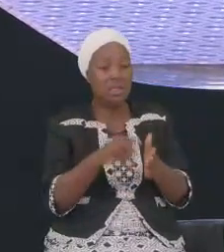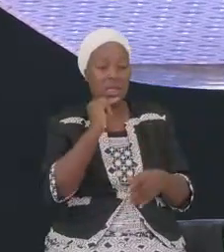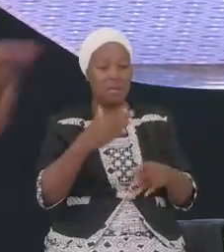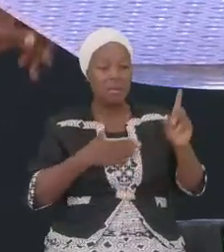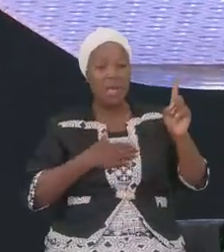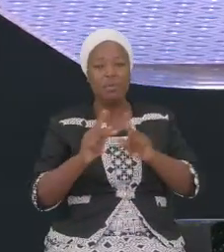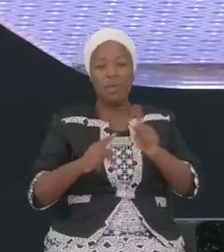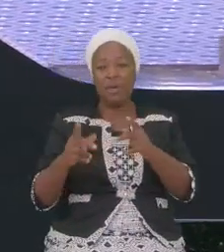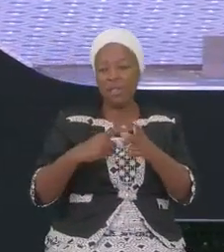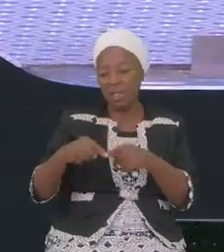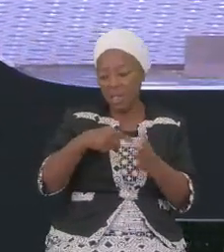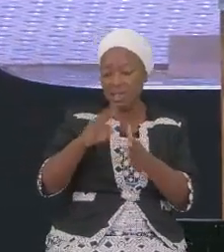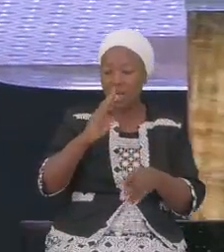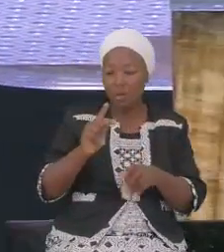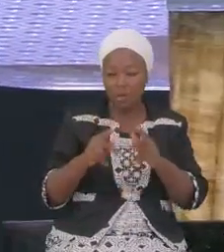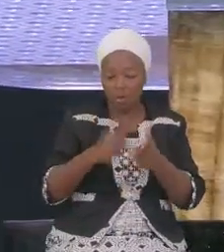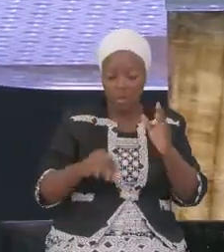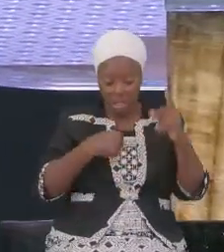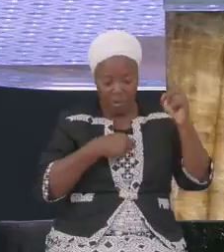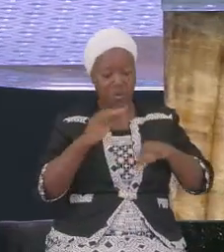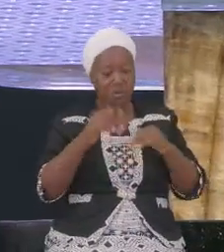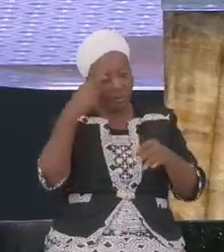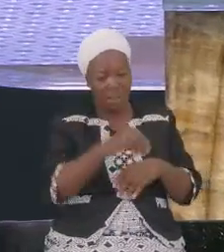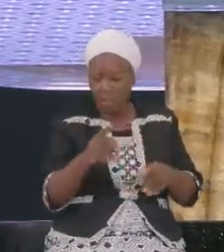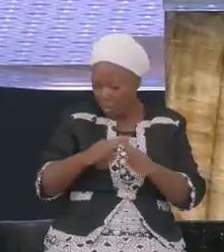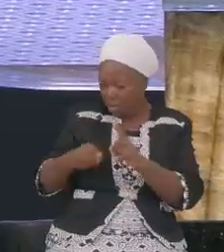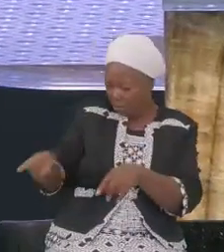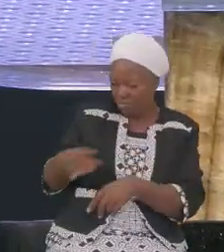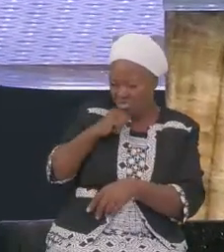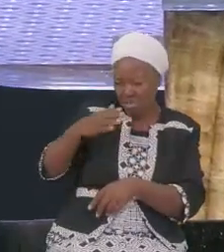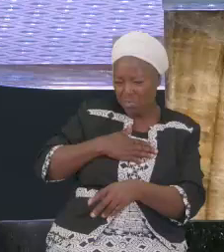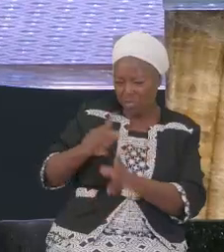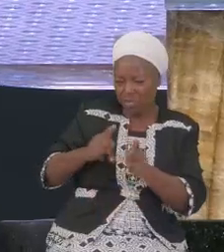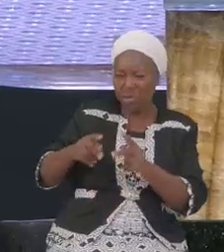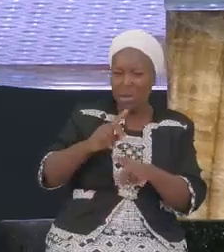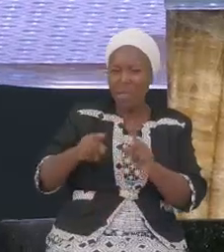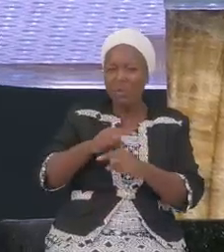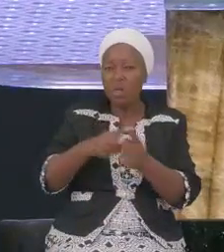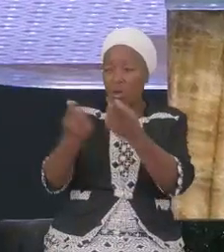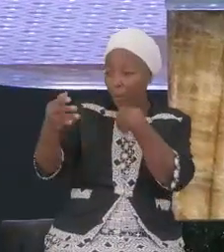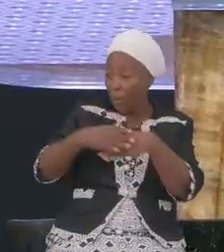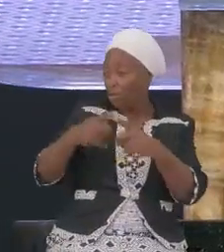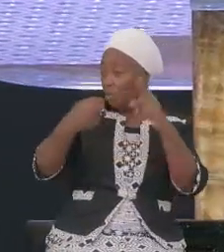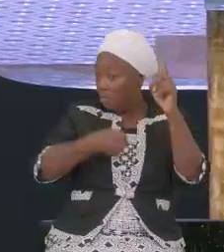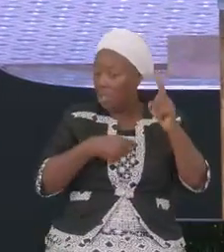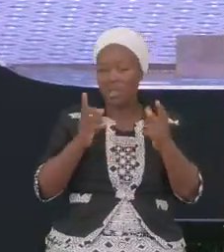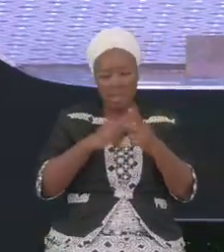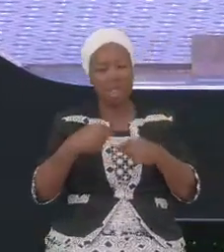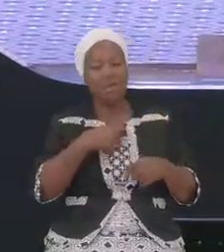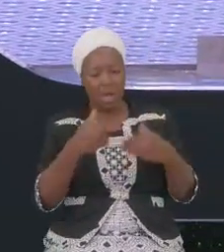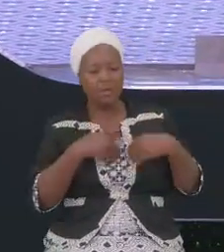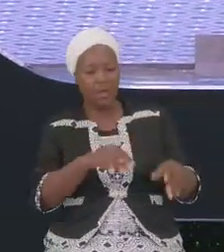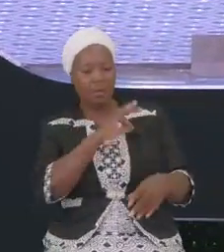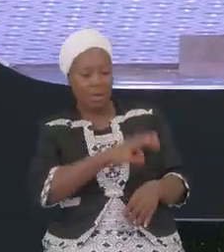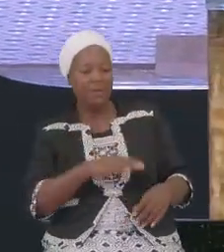I'll do for them. These are not my people. Well, when they come back to me, then they'll have the benefit of